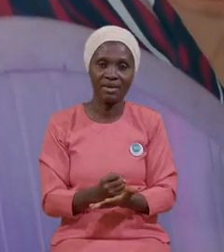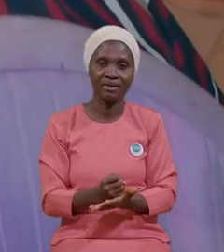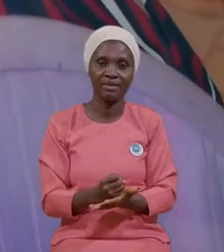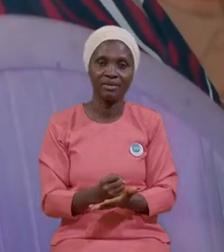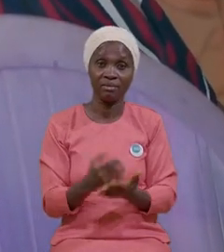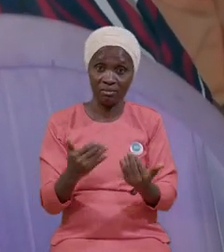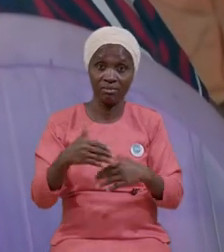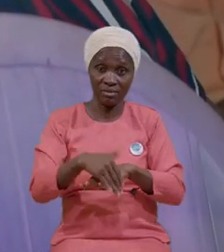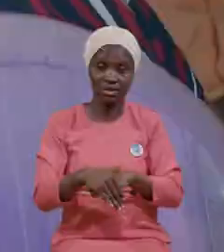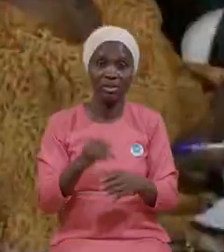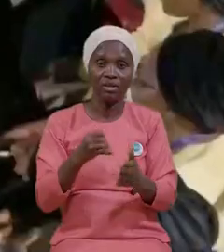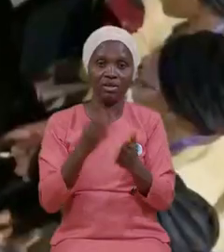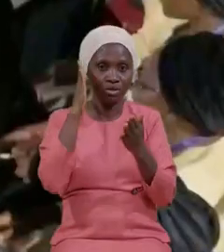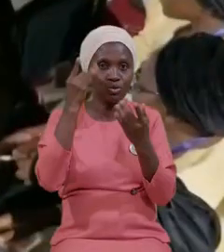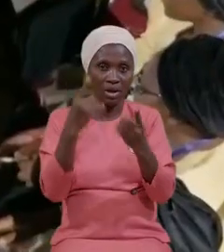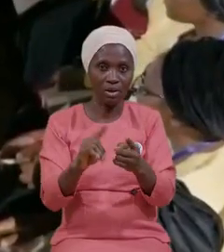Tonight it will happen to you.